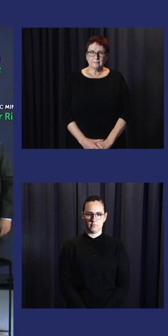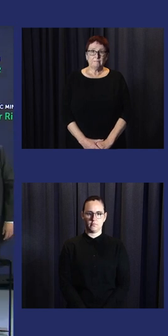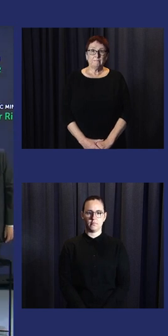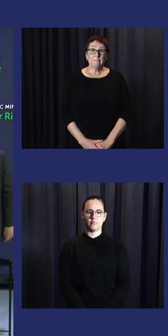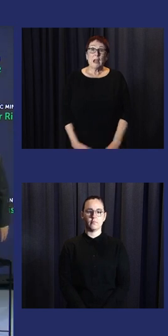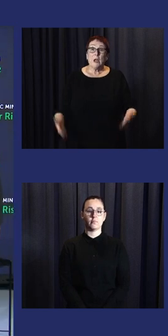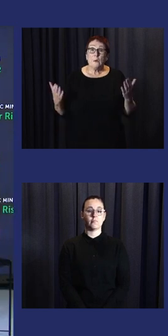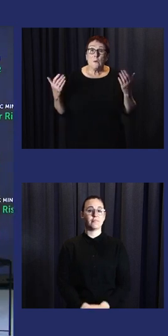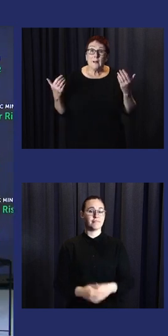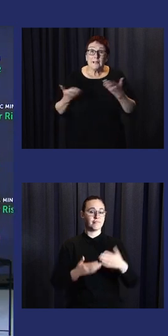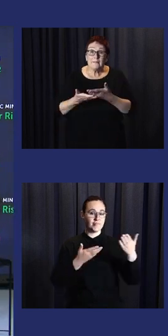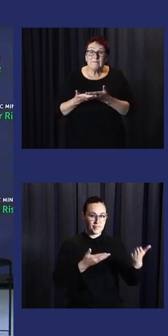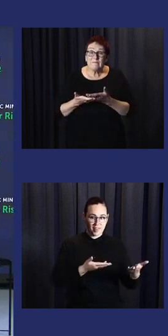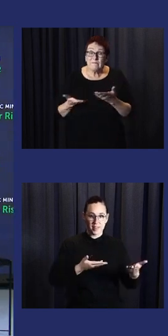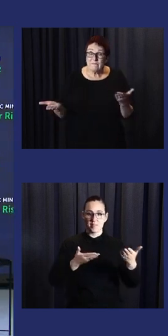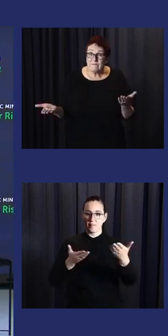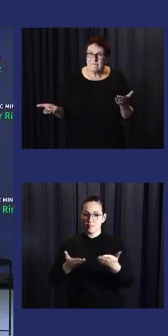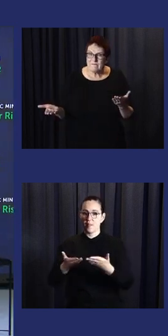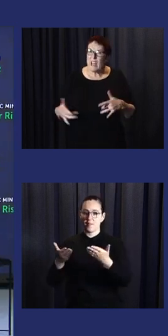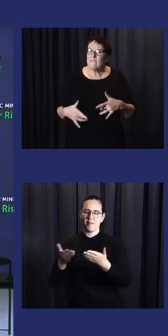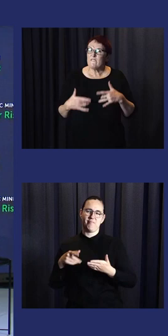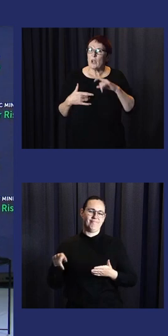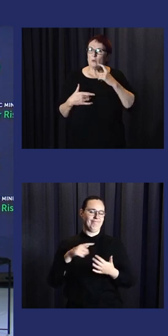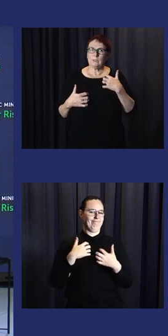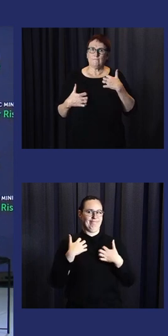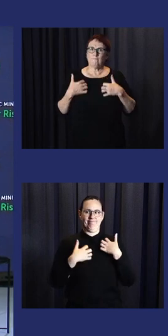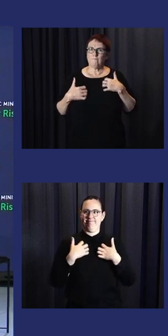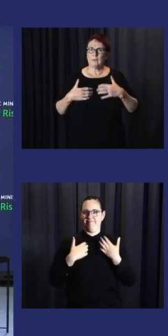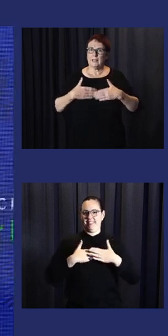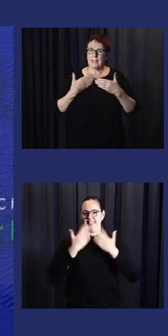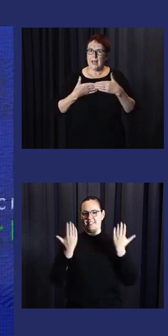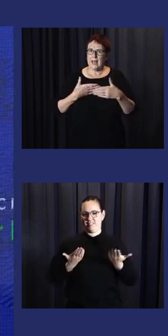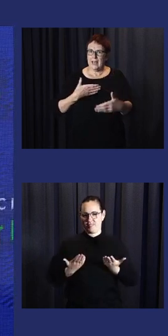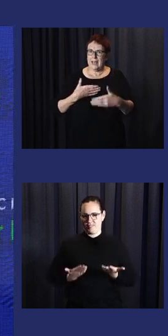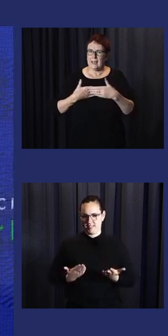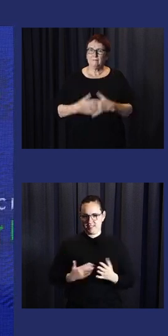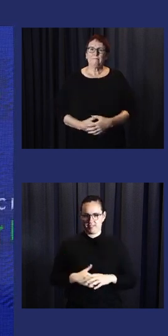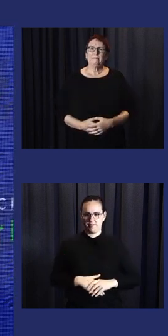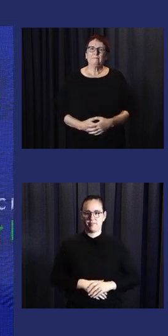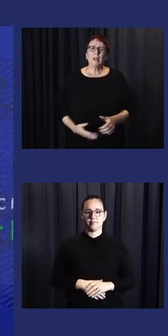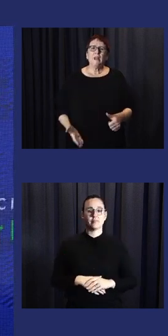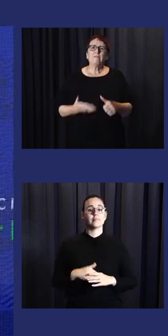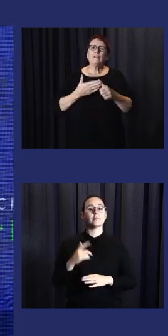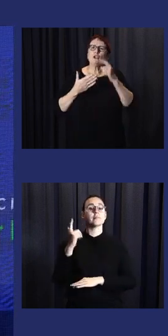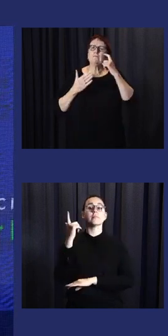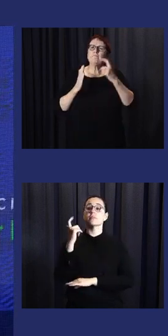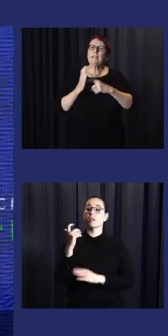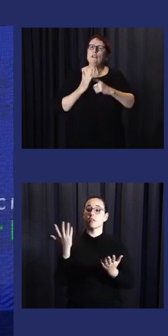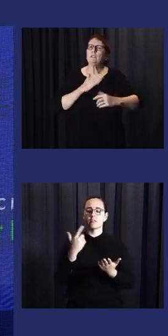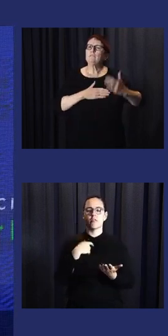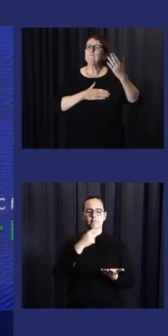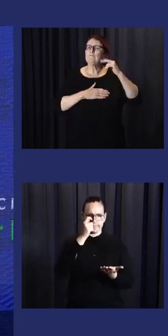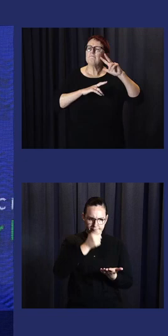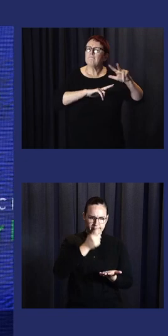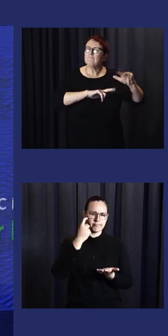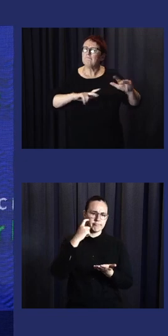Well, welcome everyone to what I'm sure is going to be a very exciting day. I'd like to begin by acknowledging the traditional owners of this